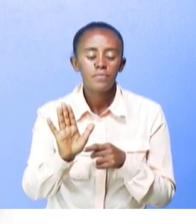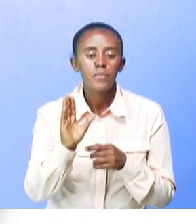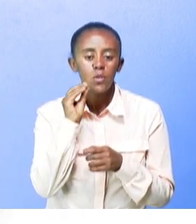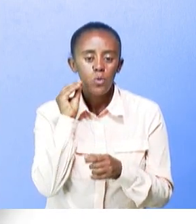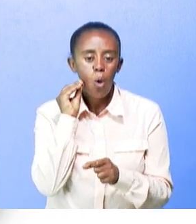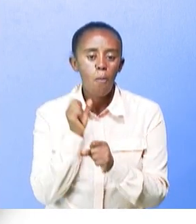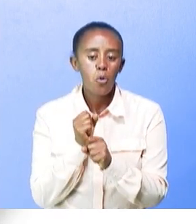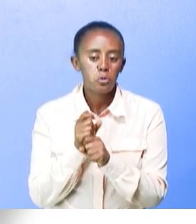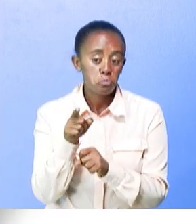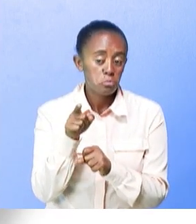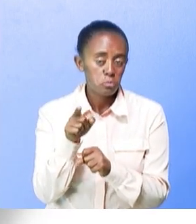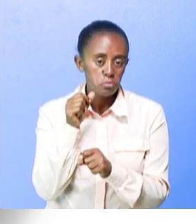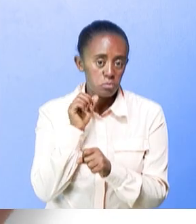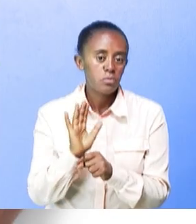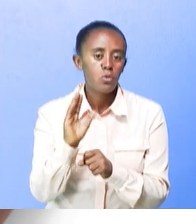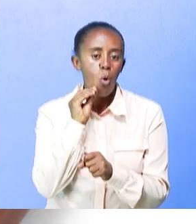homework